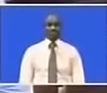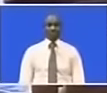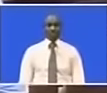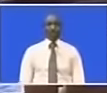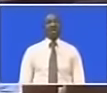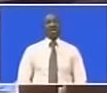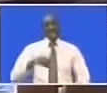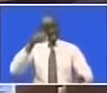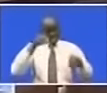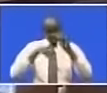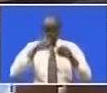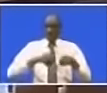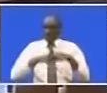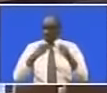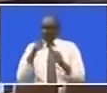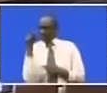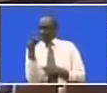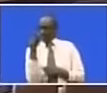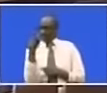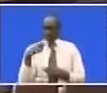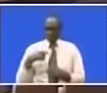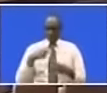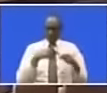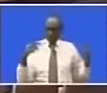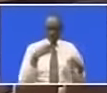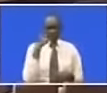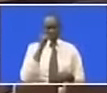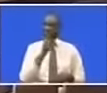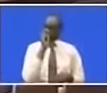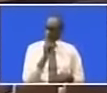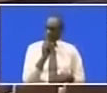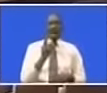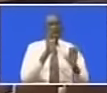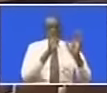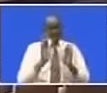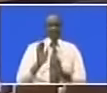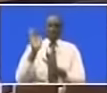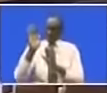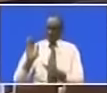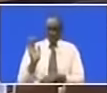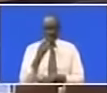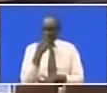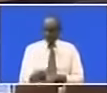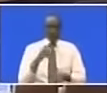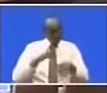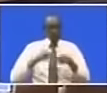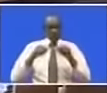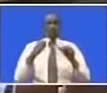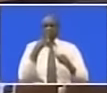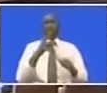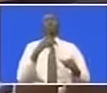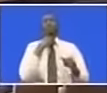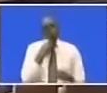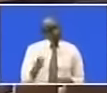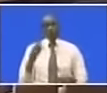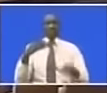Well, election malpractices have been part of Chadema's campaign and campaign rhetoric throughout the campaign period,